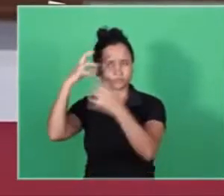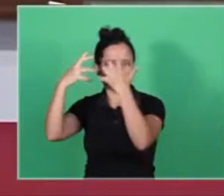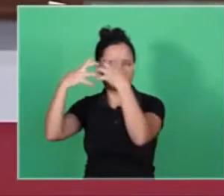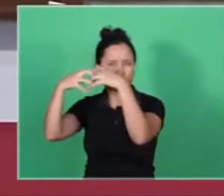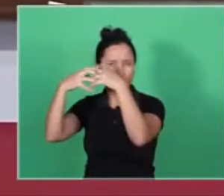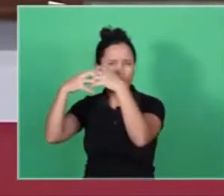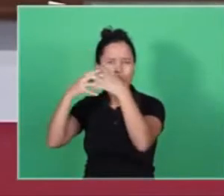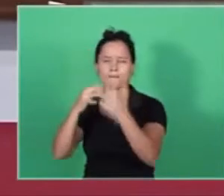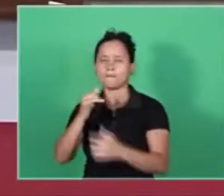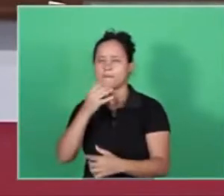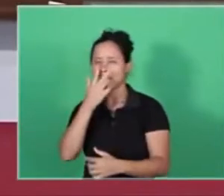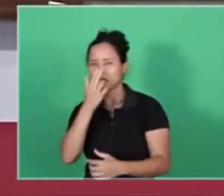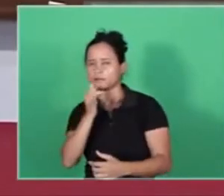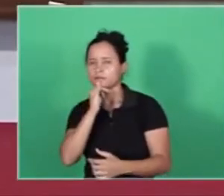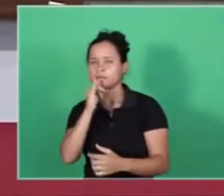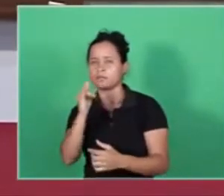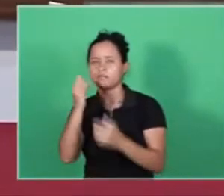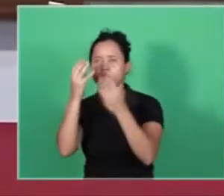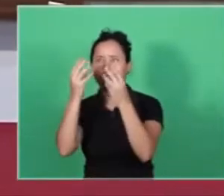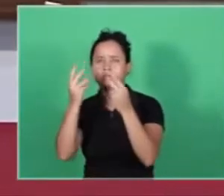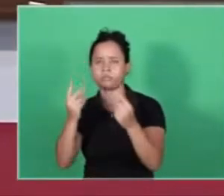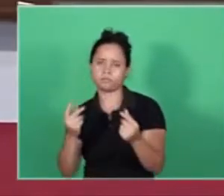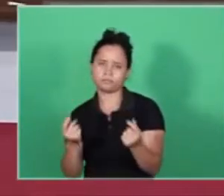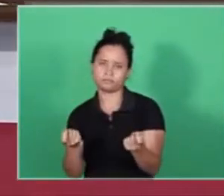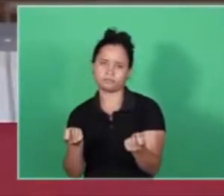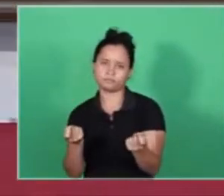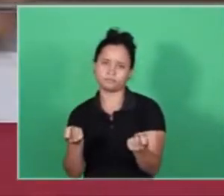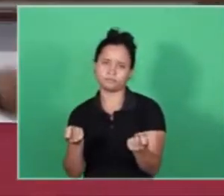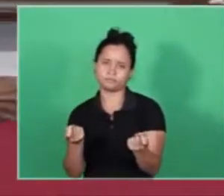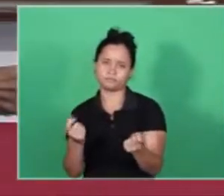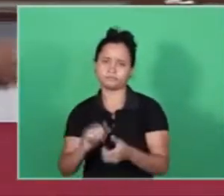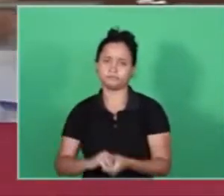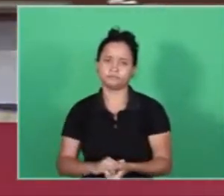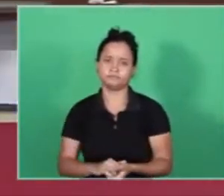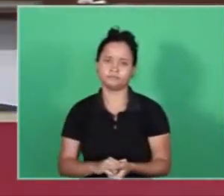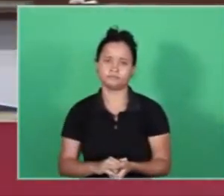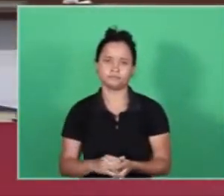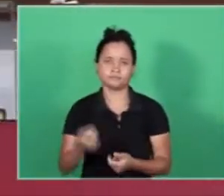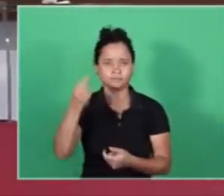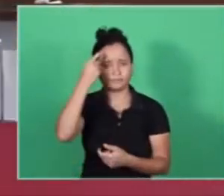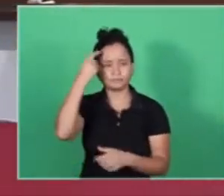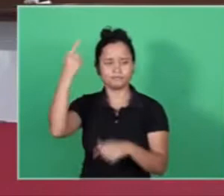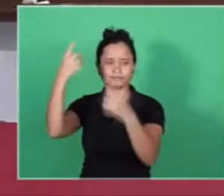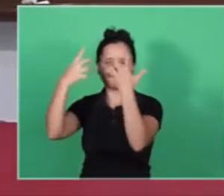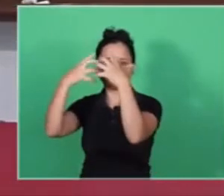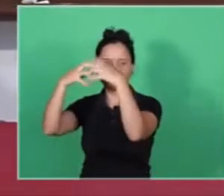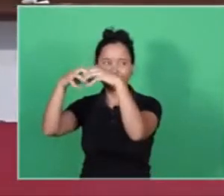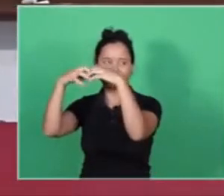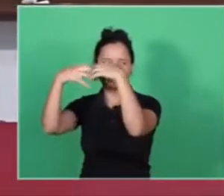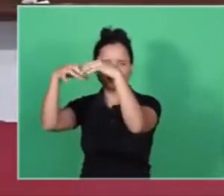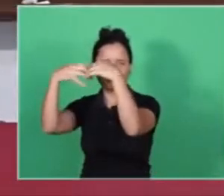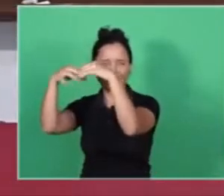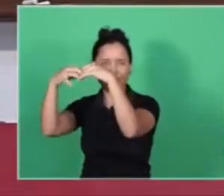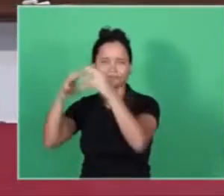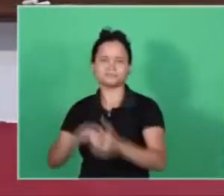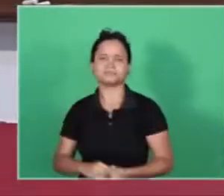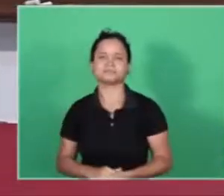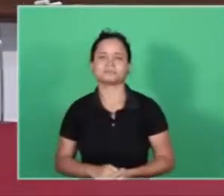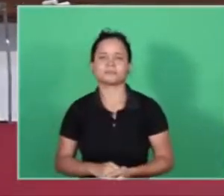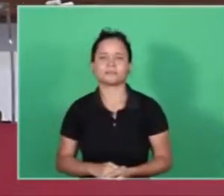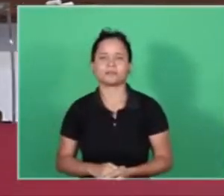When you're thinking, you're losing energy. How many people knew that? This energy that leaves your head,